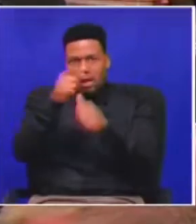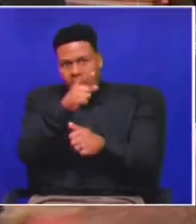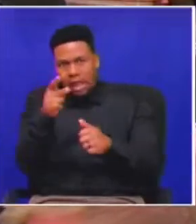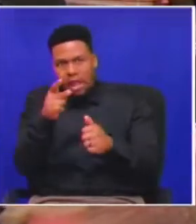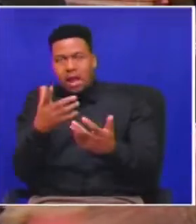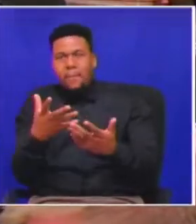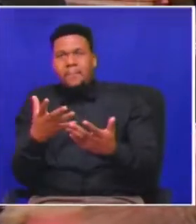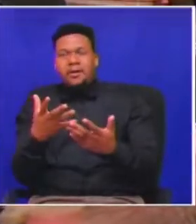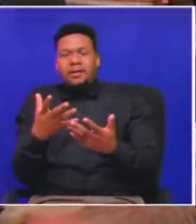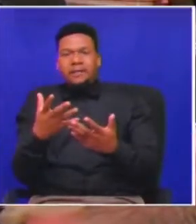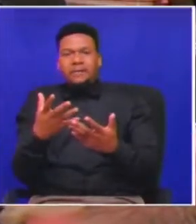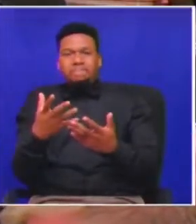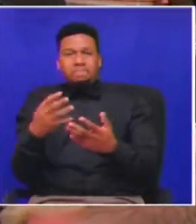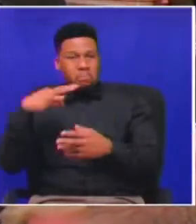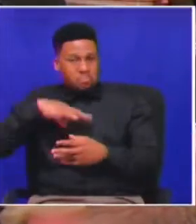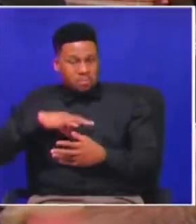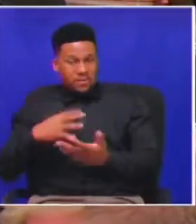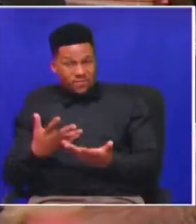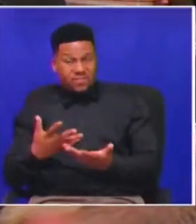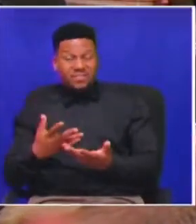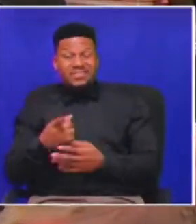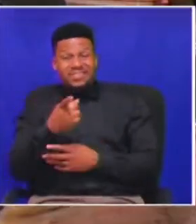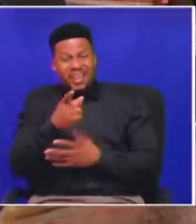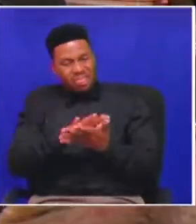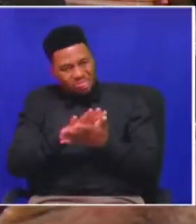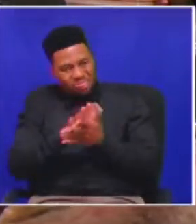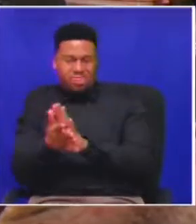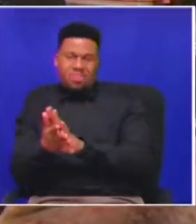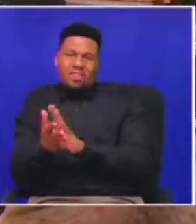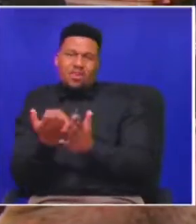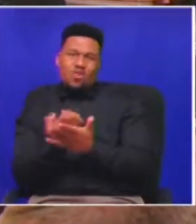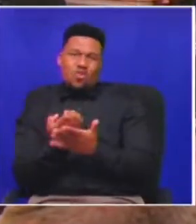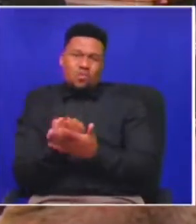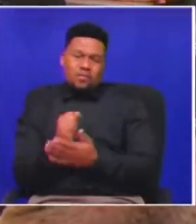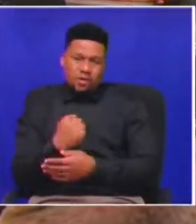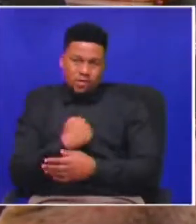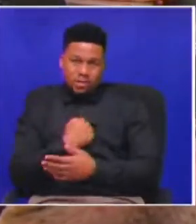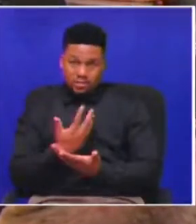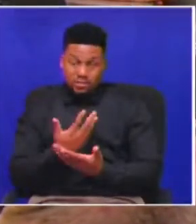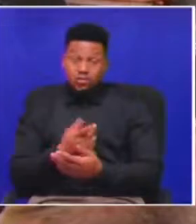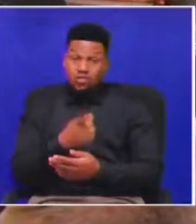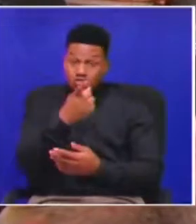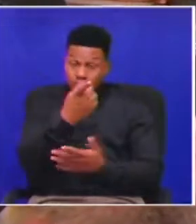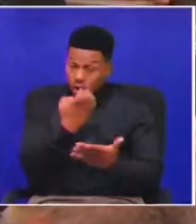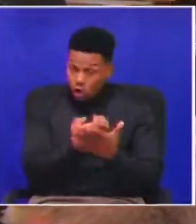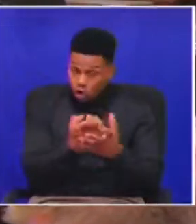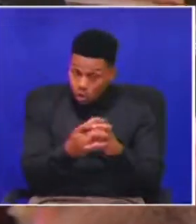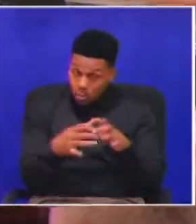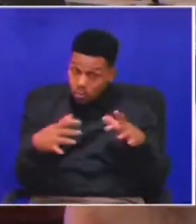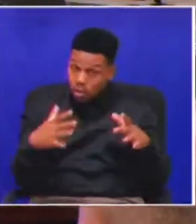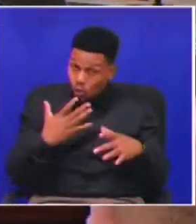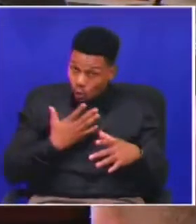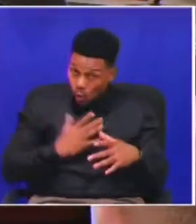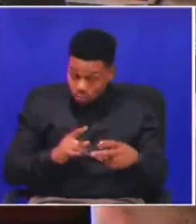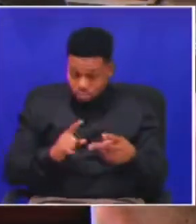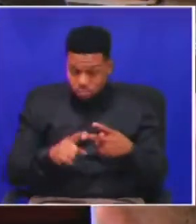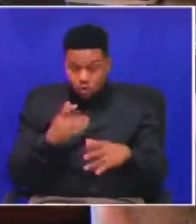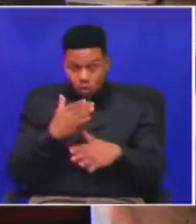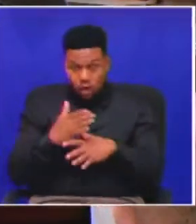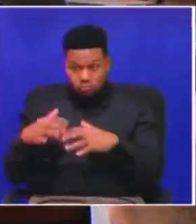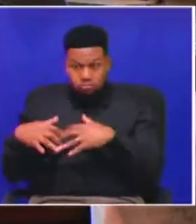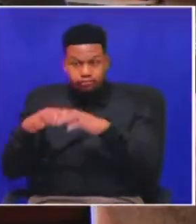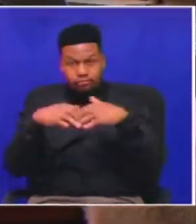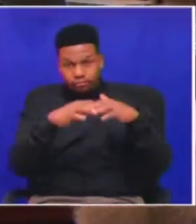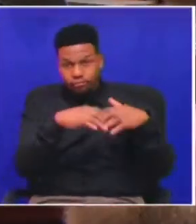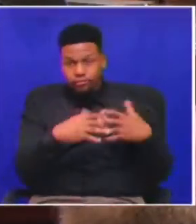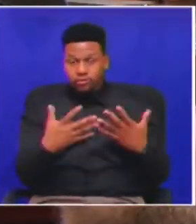investment. If growing the economy and creating jobs is so important to you, what reforms to domestic policies, such as the